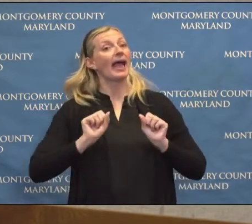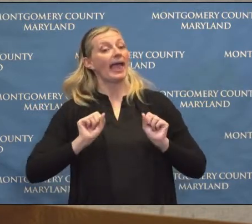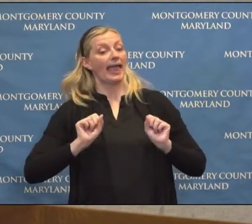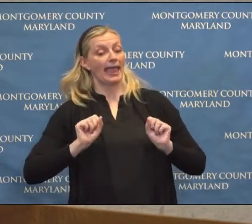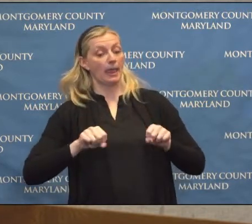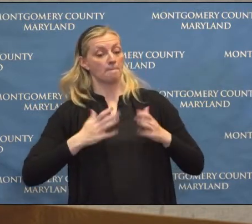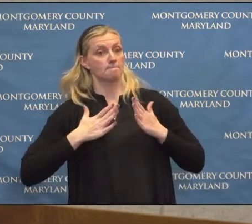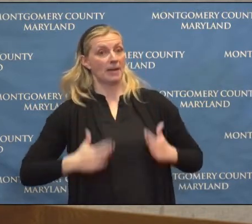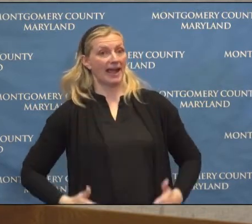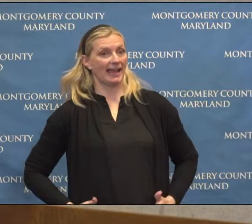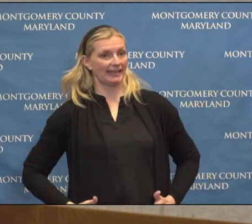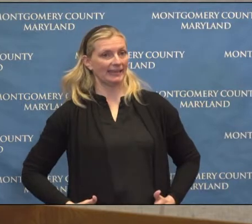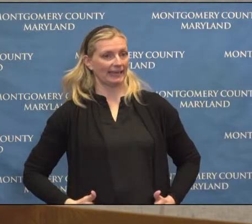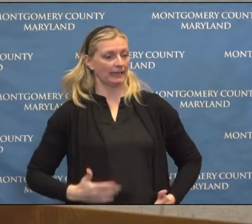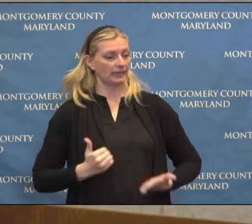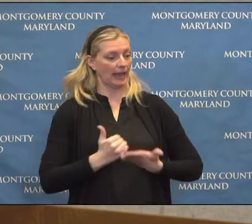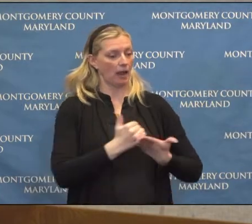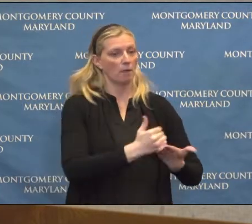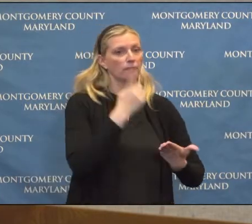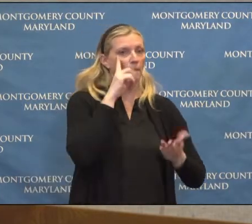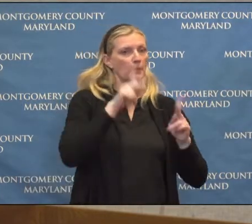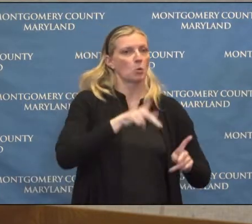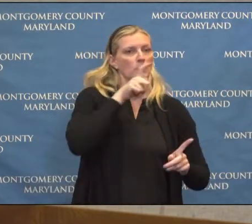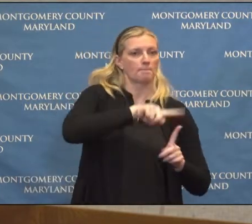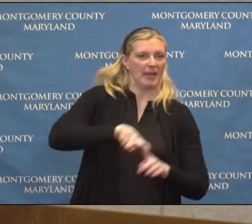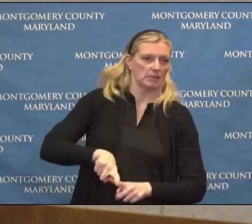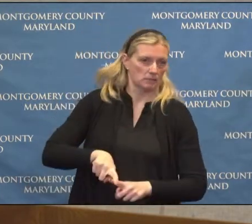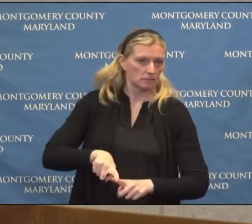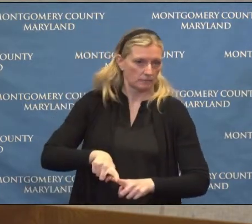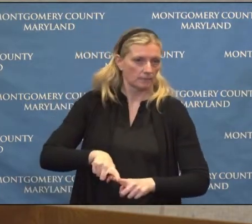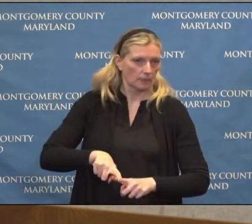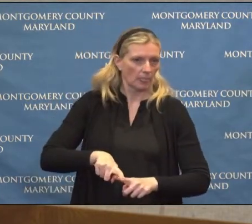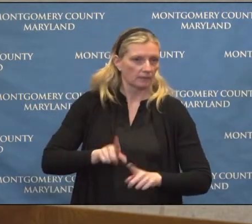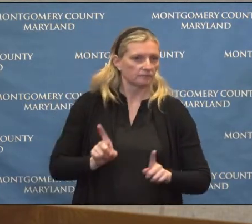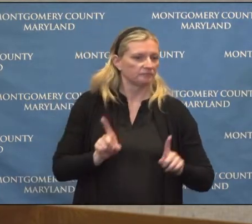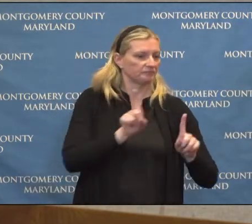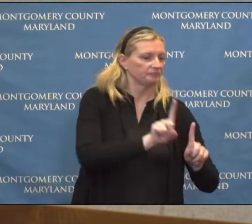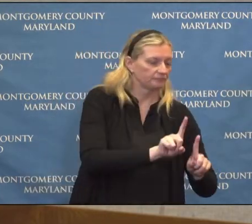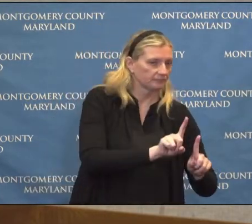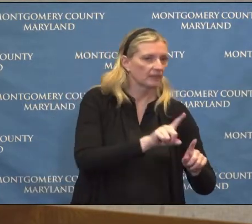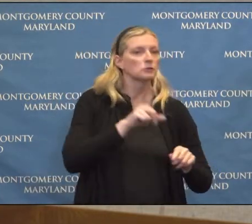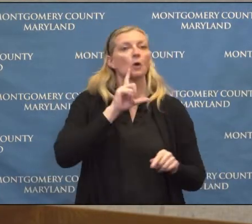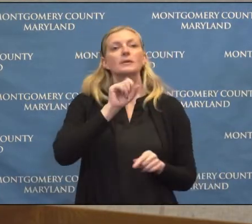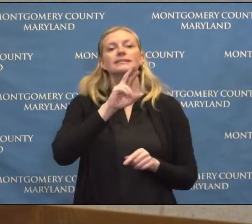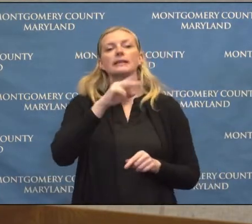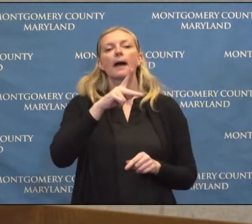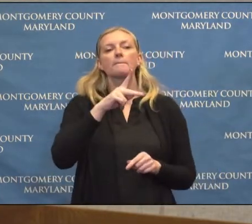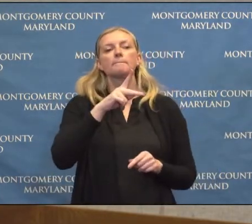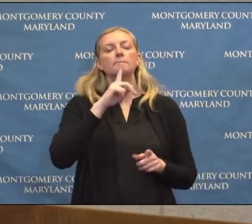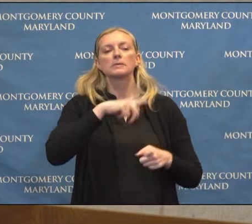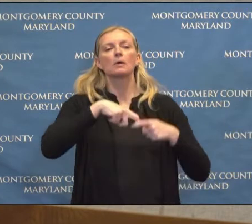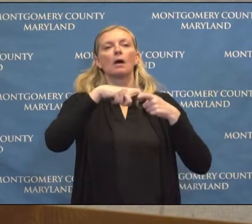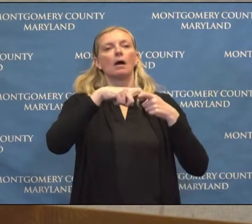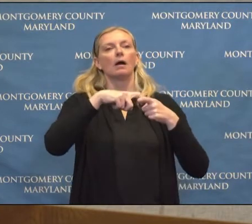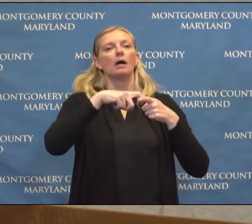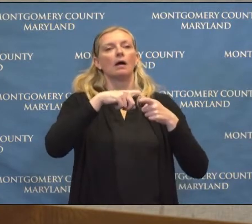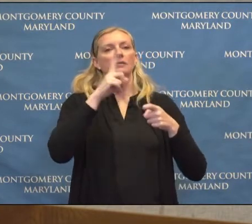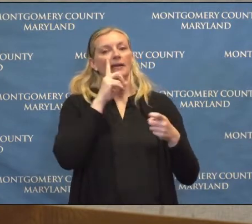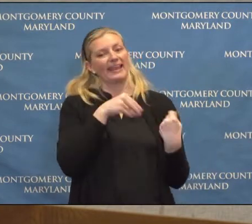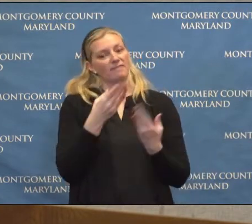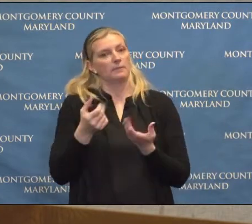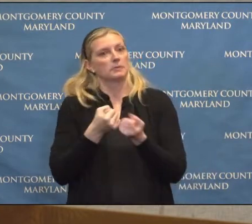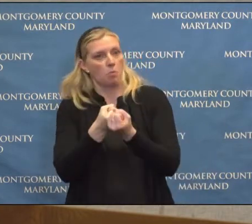dependents restrictions, and SNAP recertifications have been waived for the next 6 months. So those are specific to our current